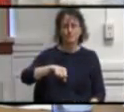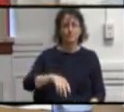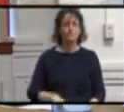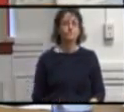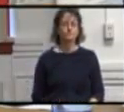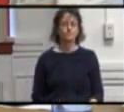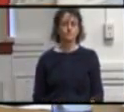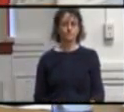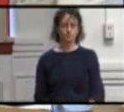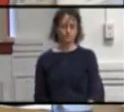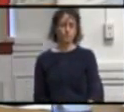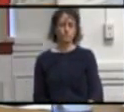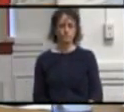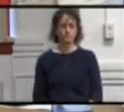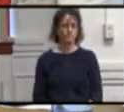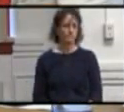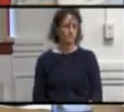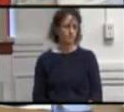Following the